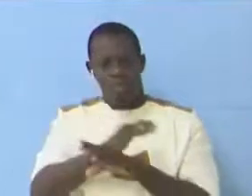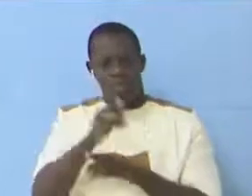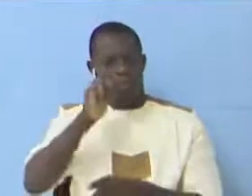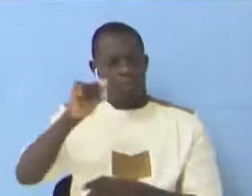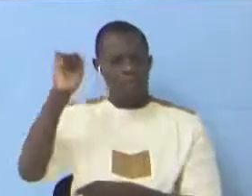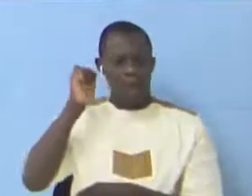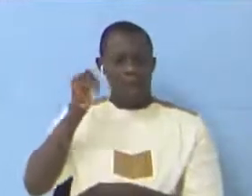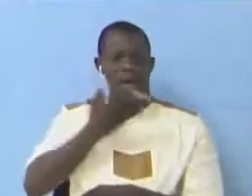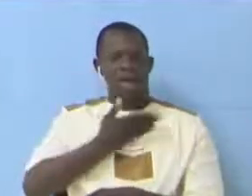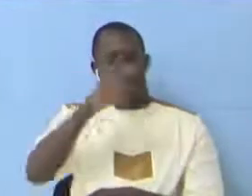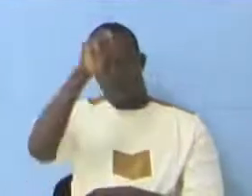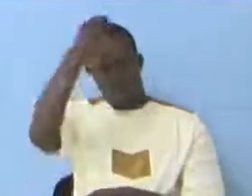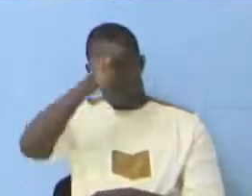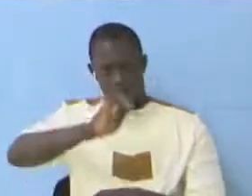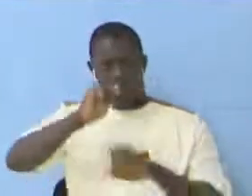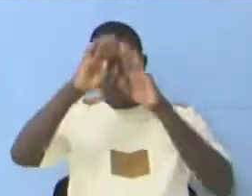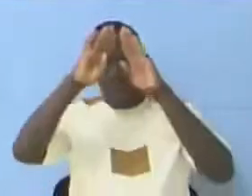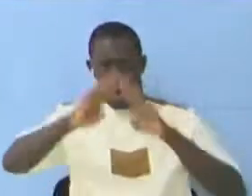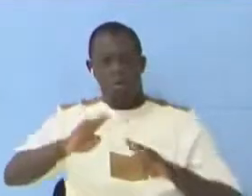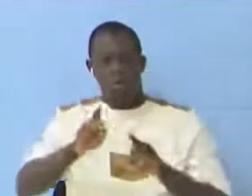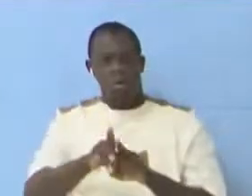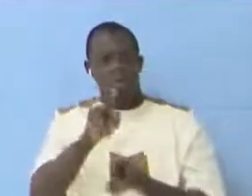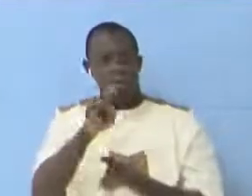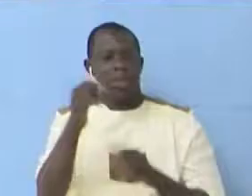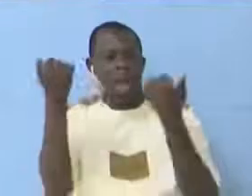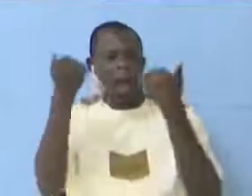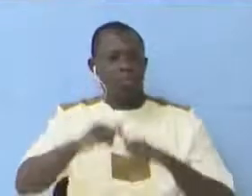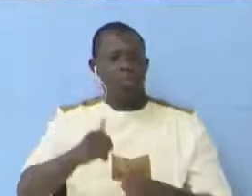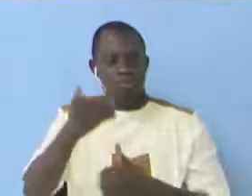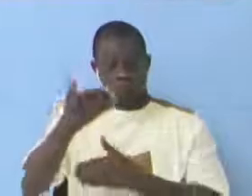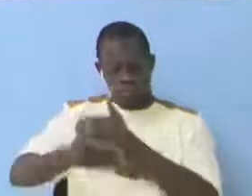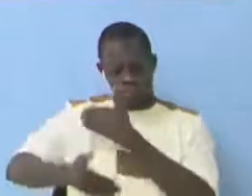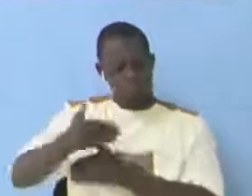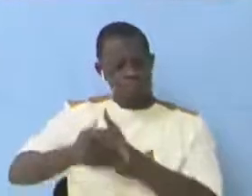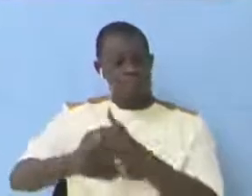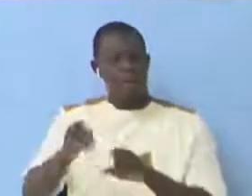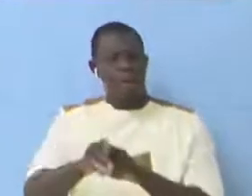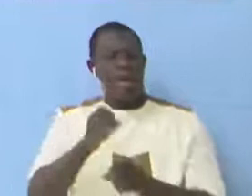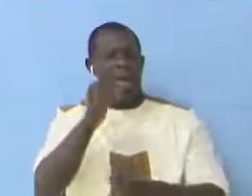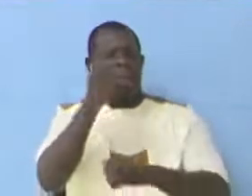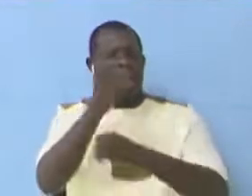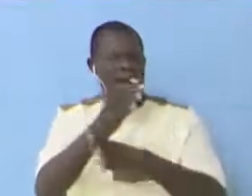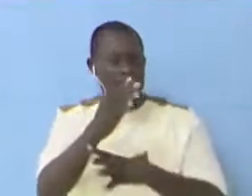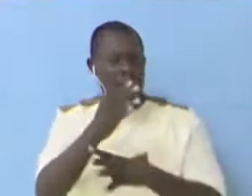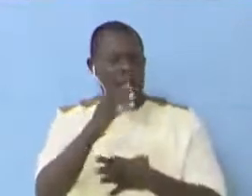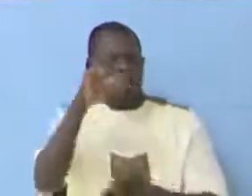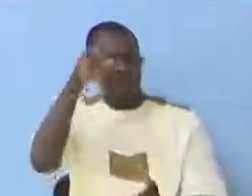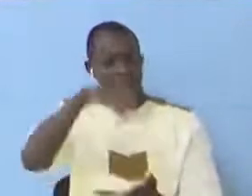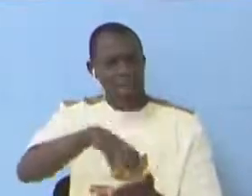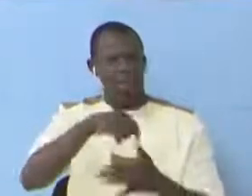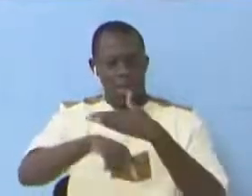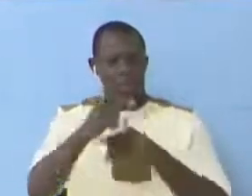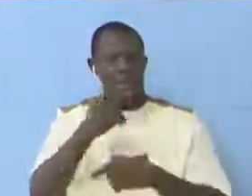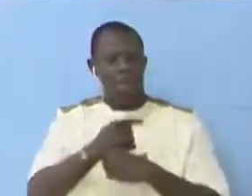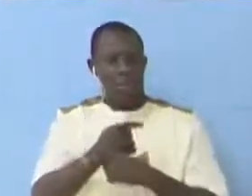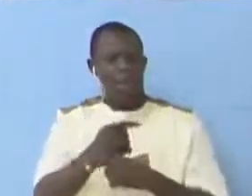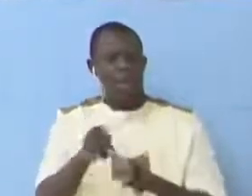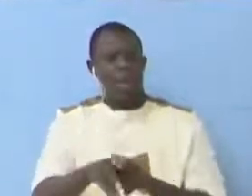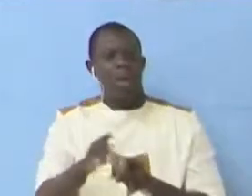around that vicinity. So this happened close to Ghana town. Pretty much it's only the road separating Ghana town from the